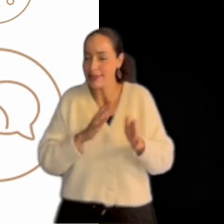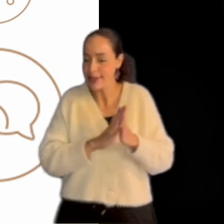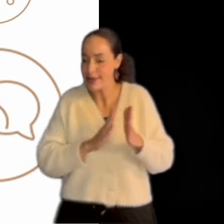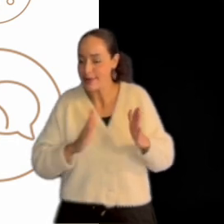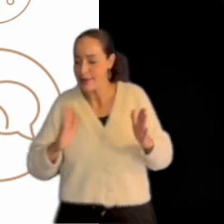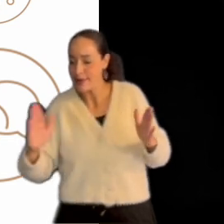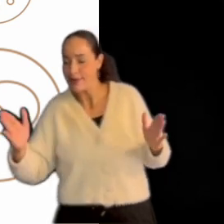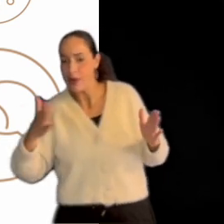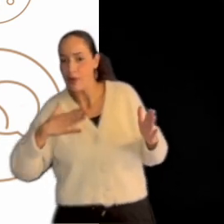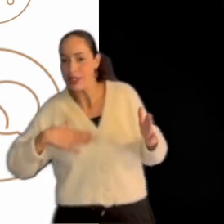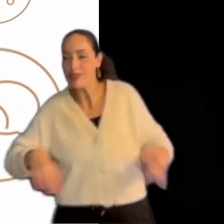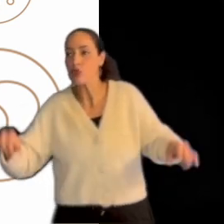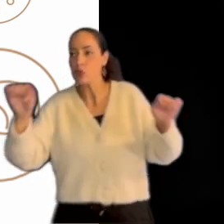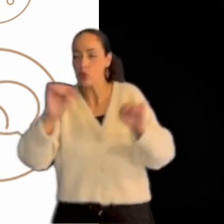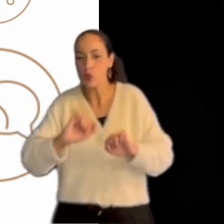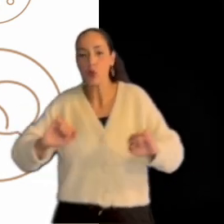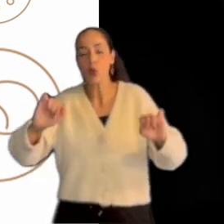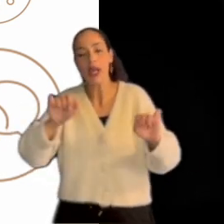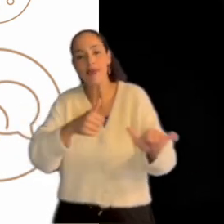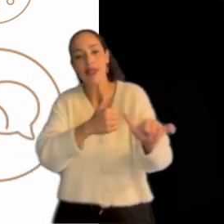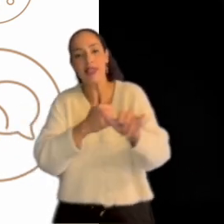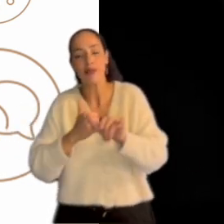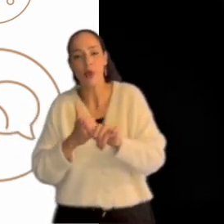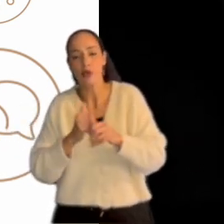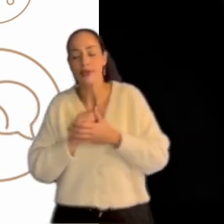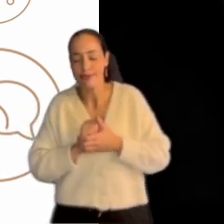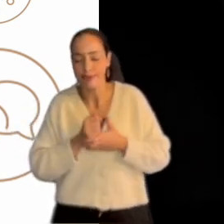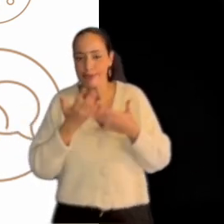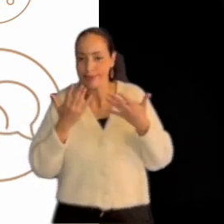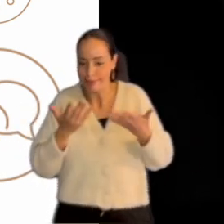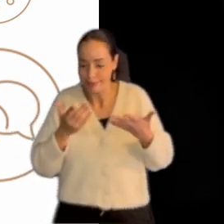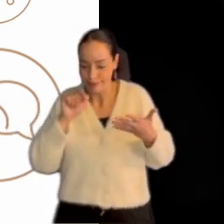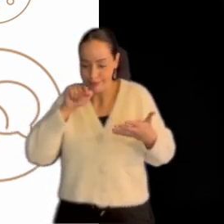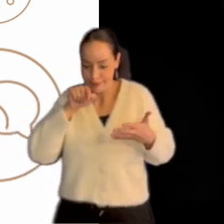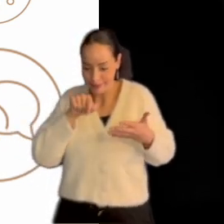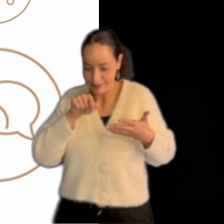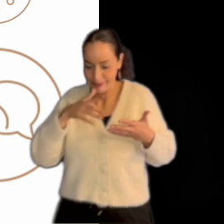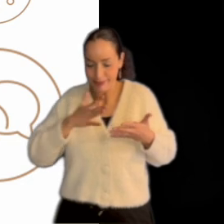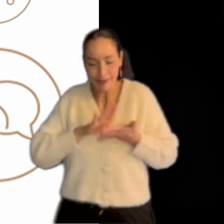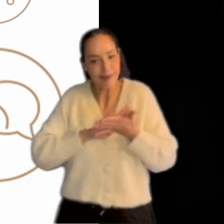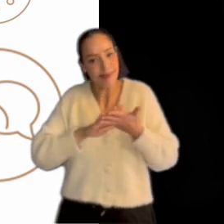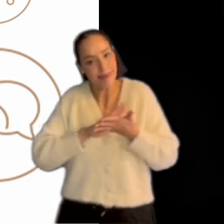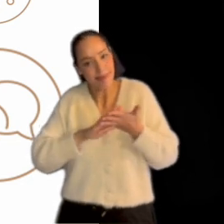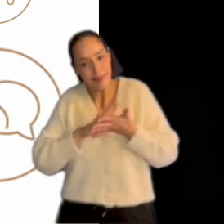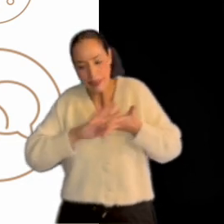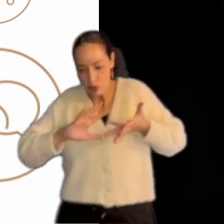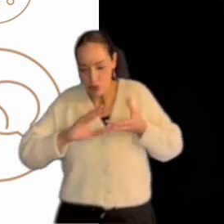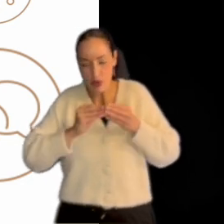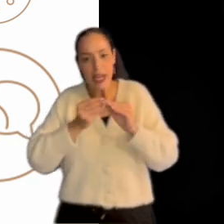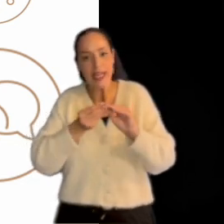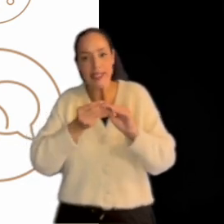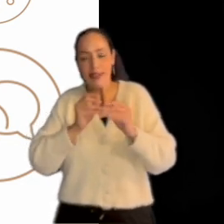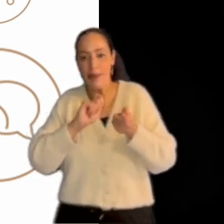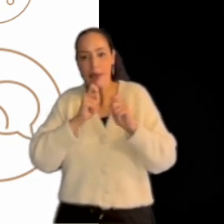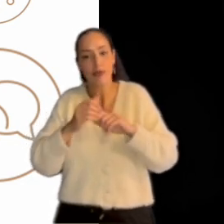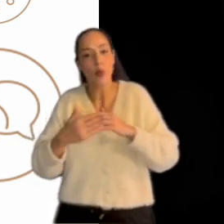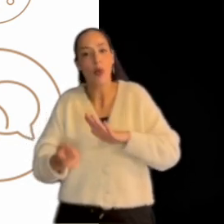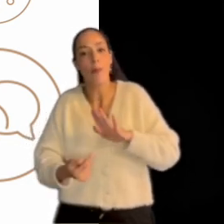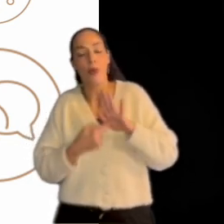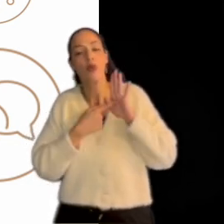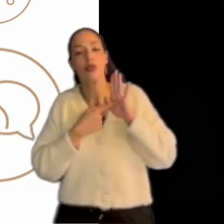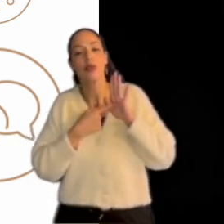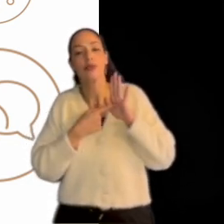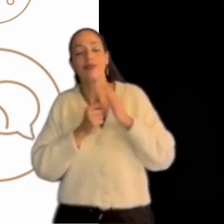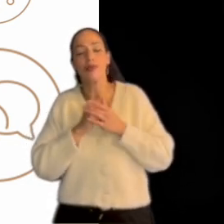take hold, as we give permission to consider other options for support beyond these more conventional approaches, recognising the value of social